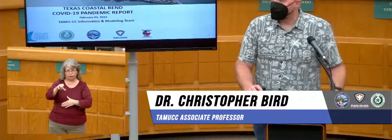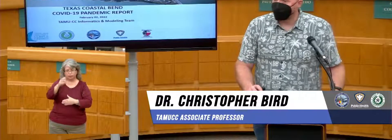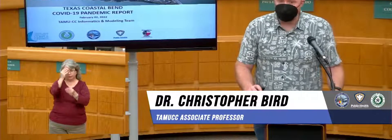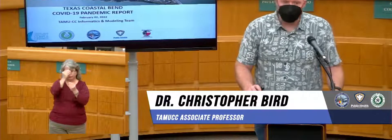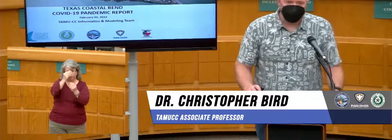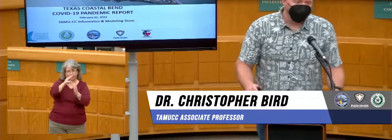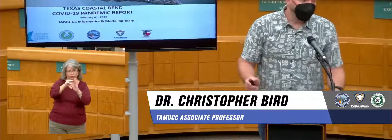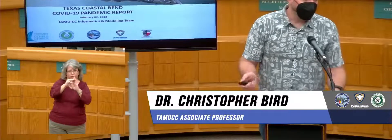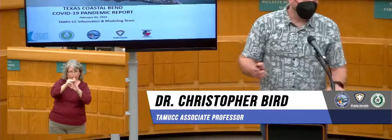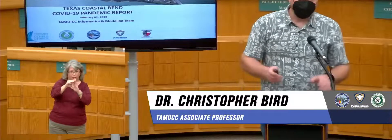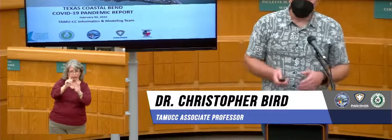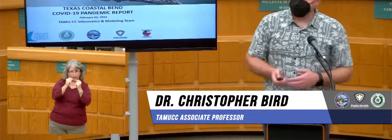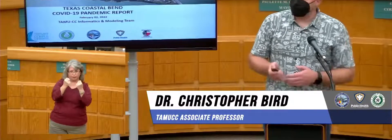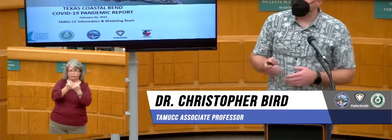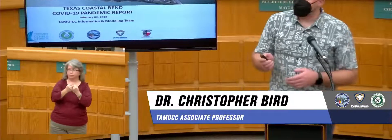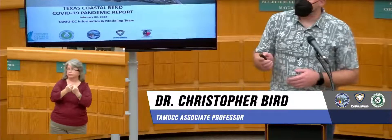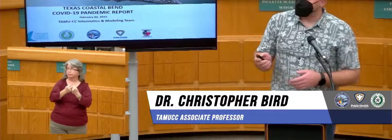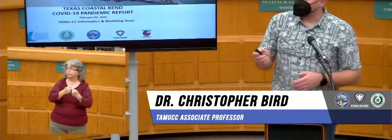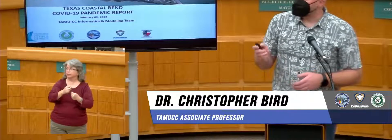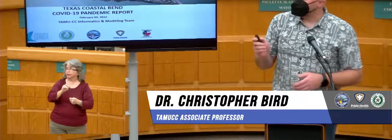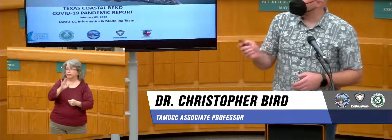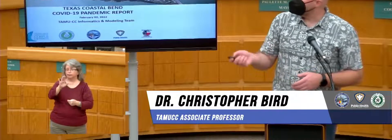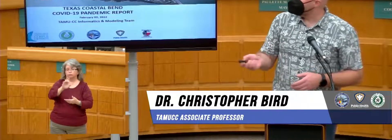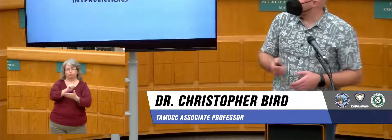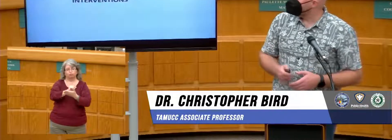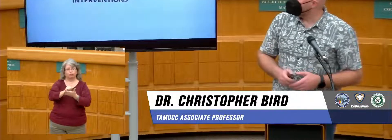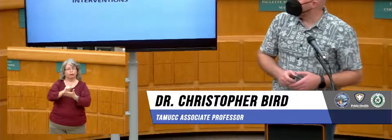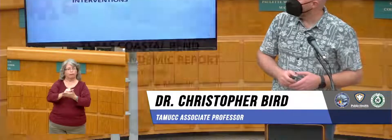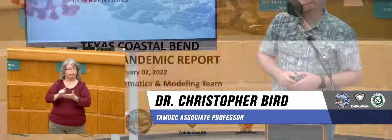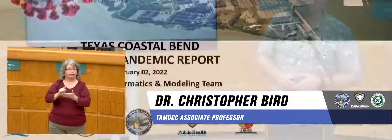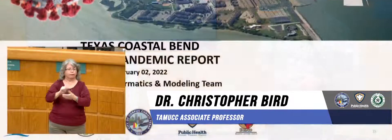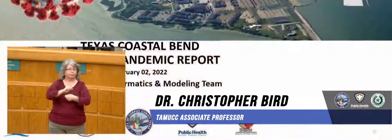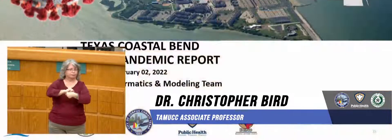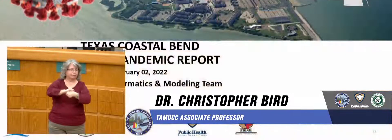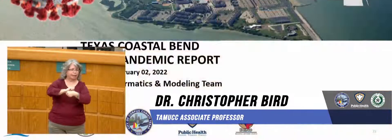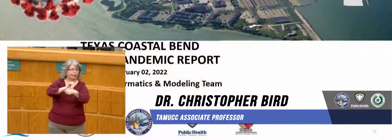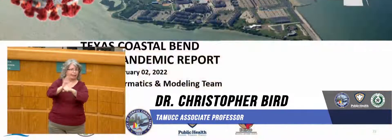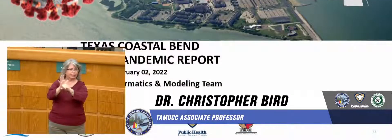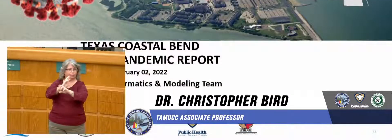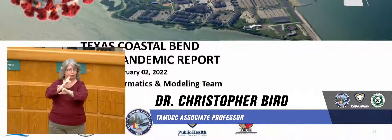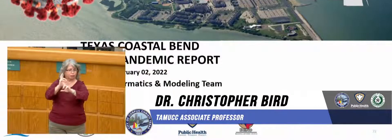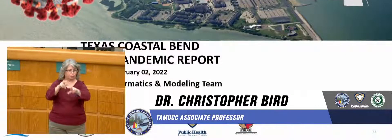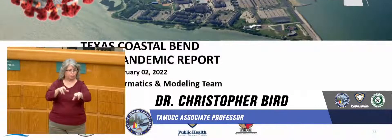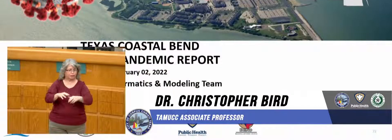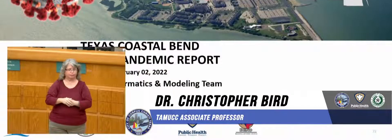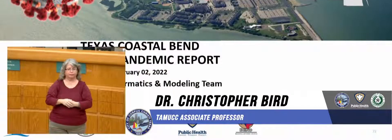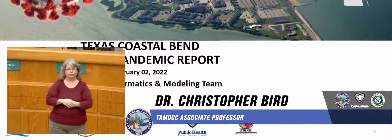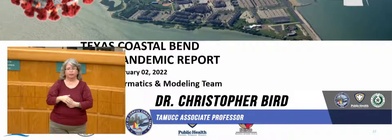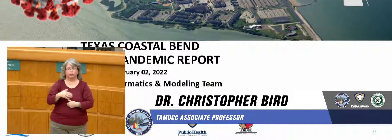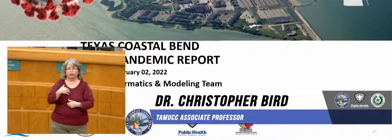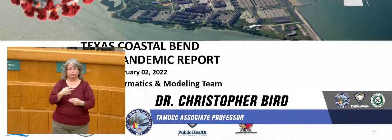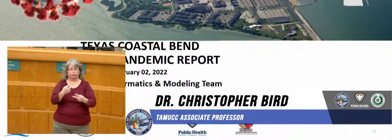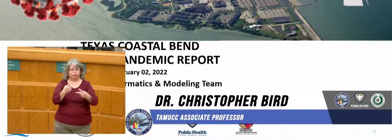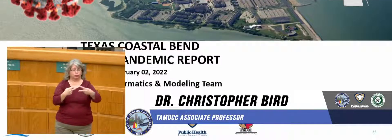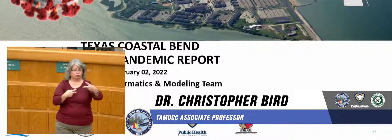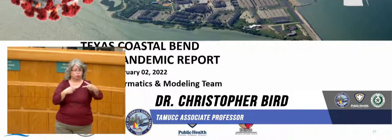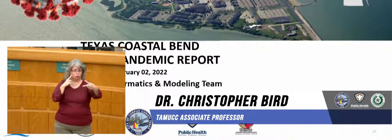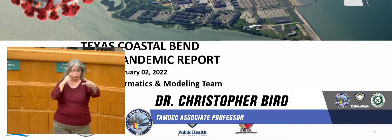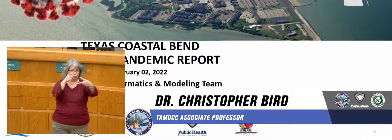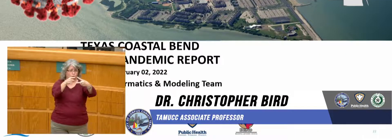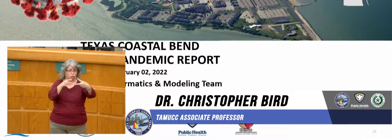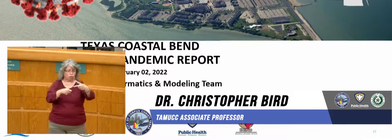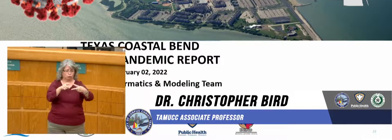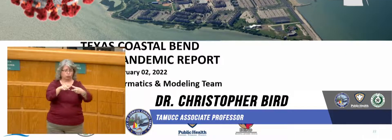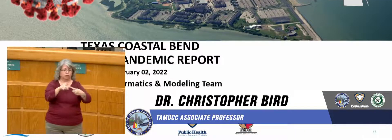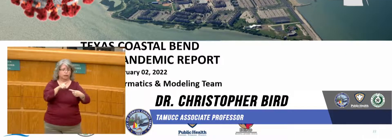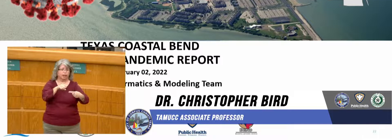and Modeling team, and this is your weekly pandemic report. We have 2 objectives on the modeling team. 1 is to address your concerns